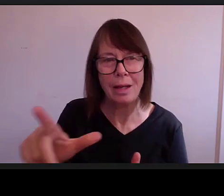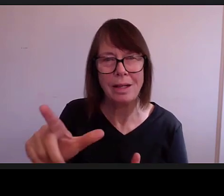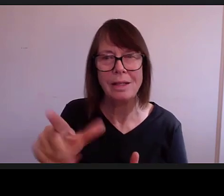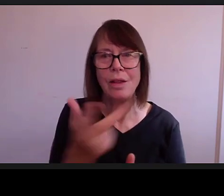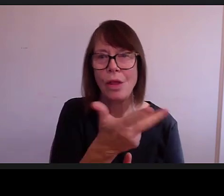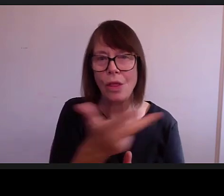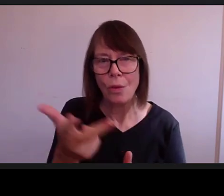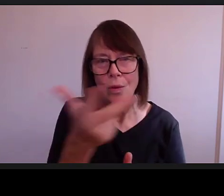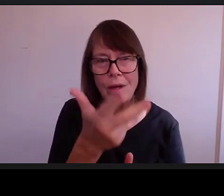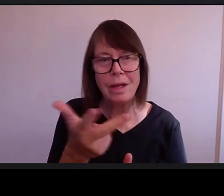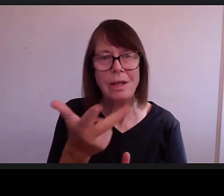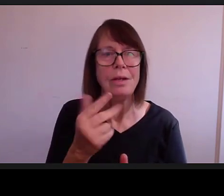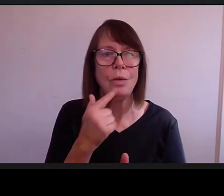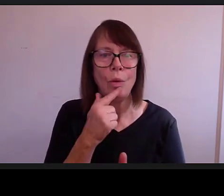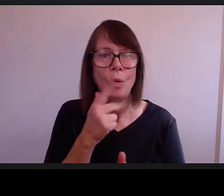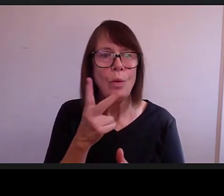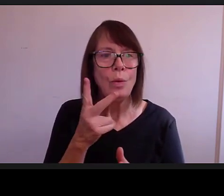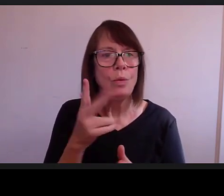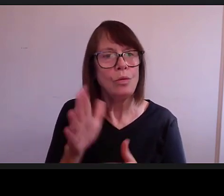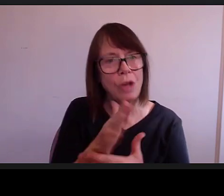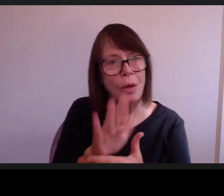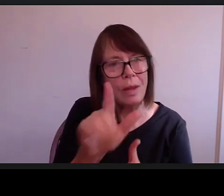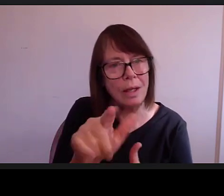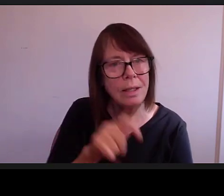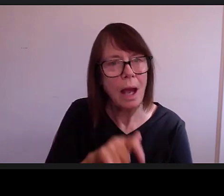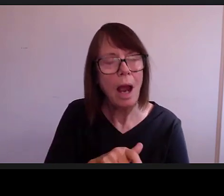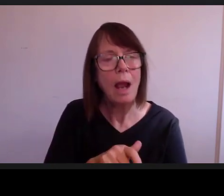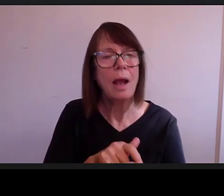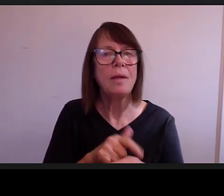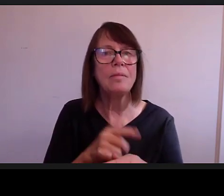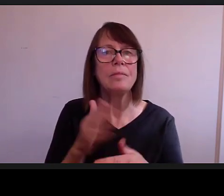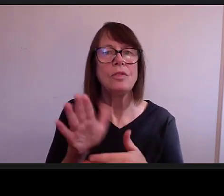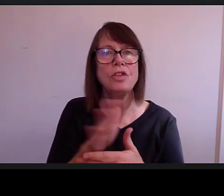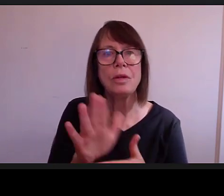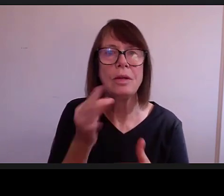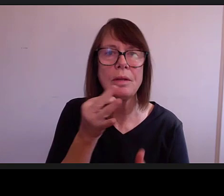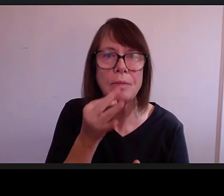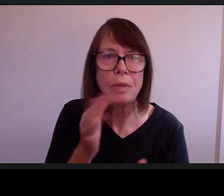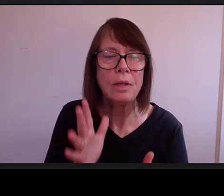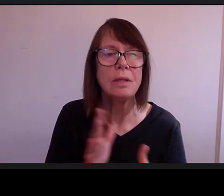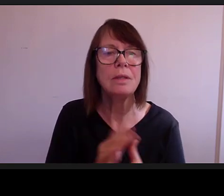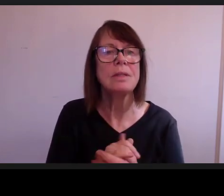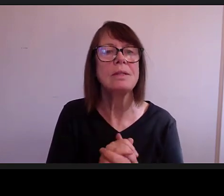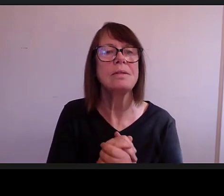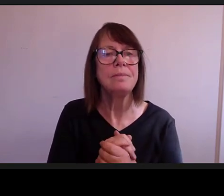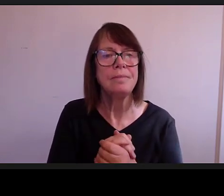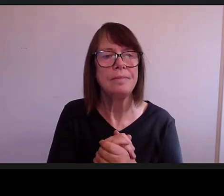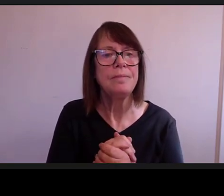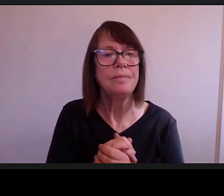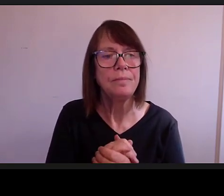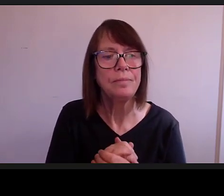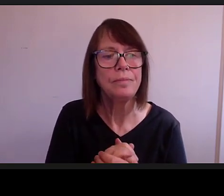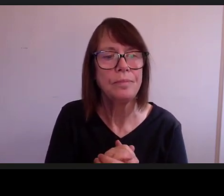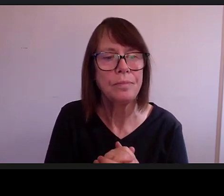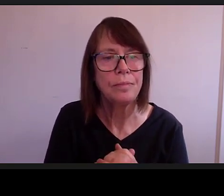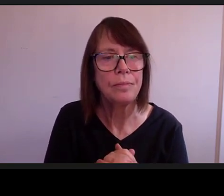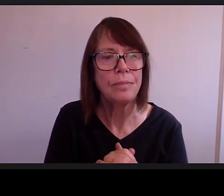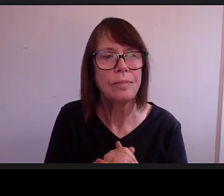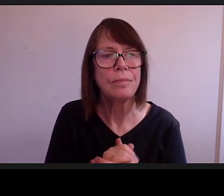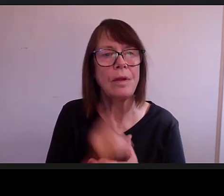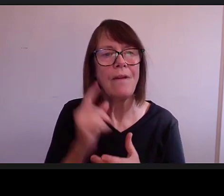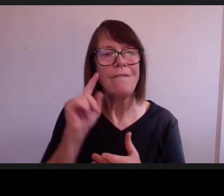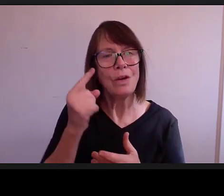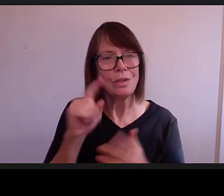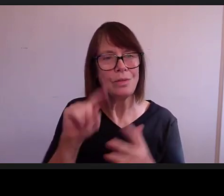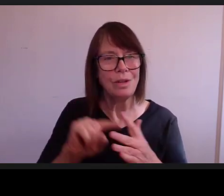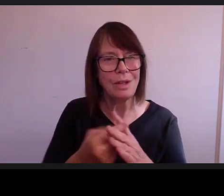for sharing their time today, for sharing their expertise and lived experiences with us. But first, we're going to start off